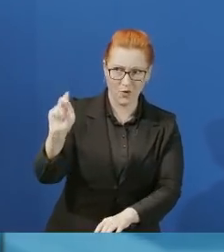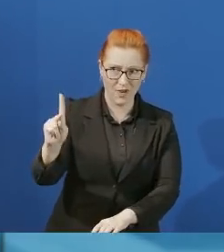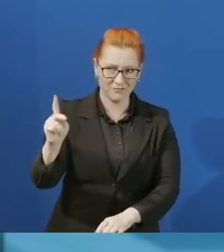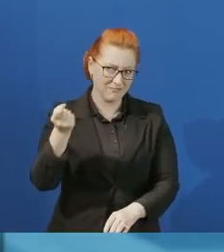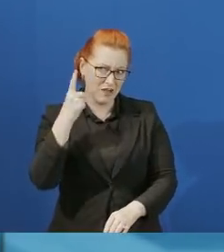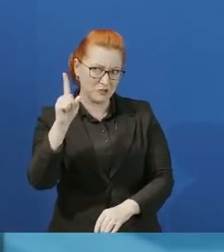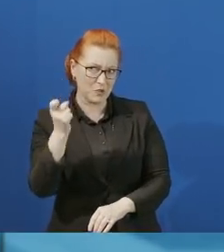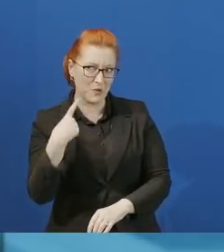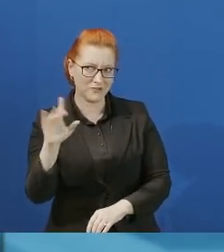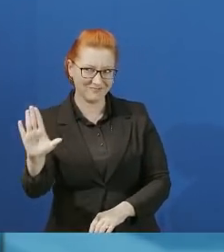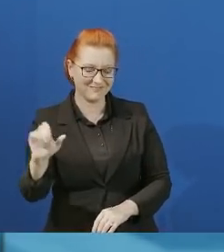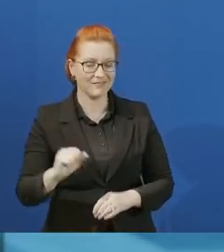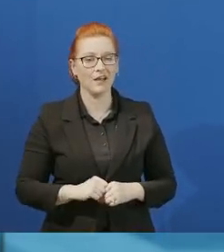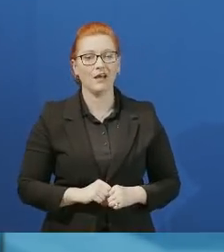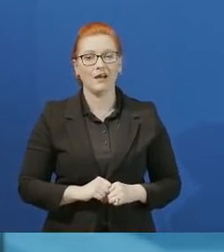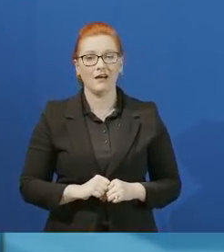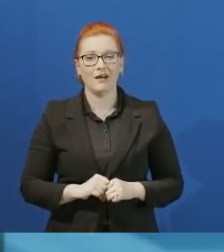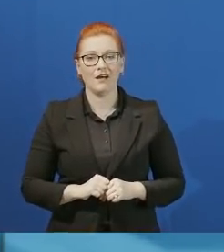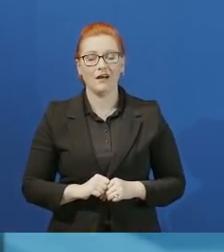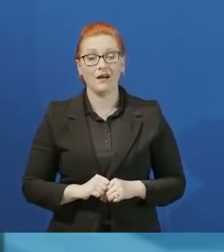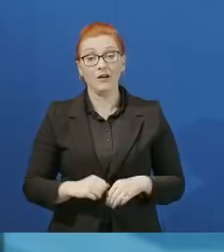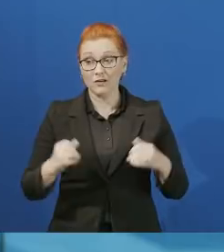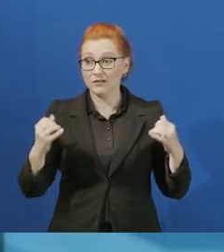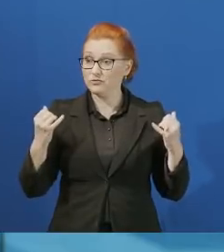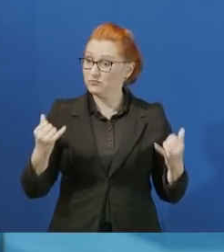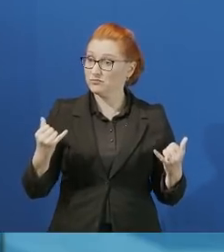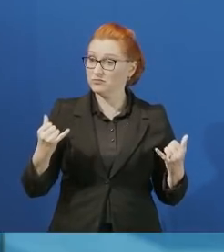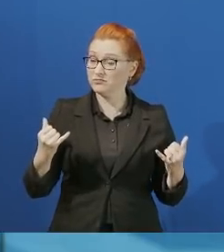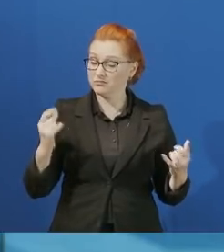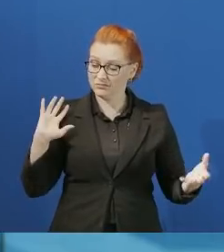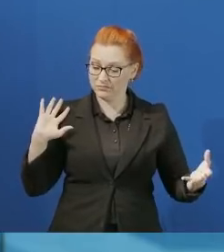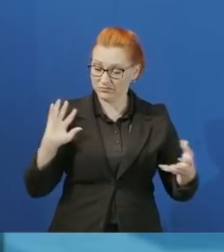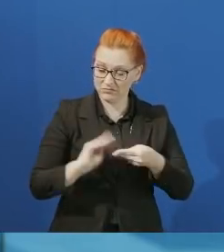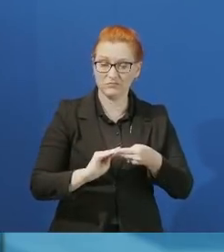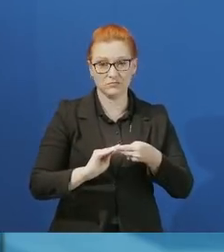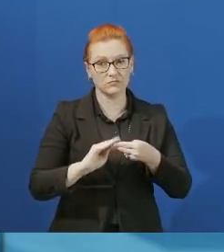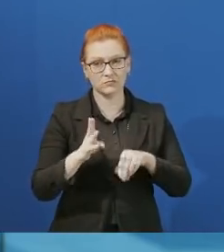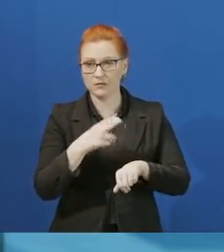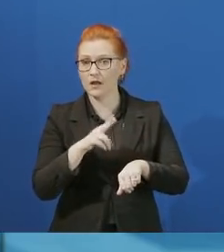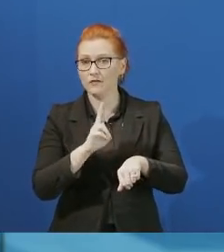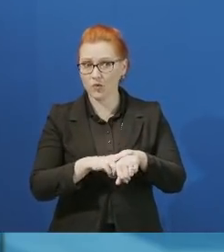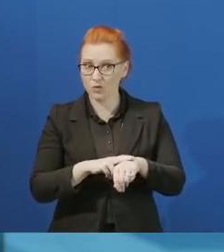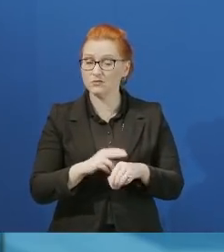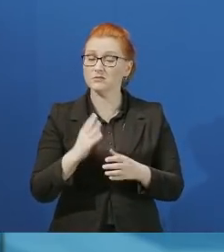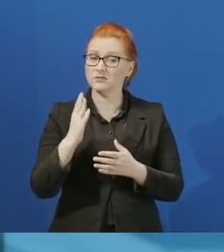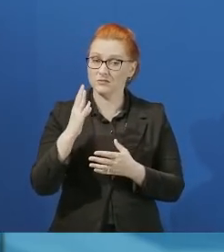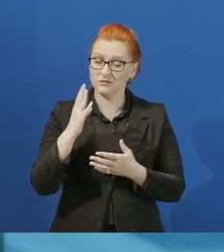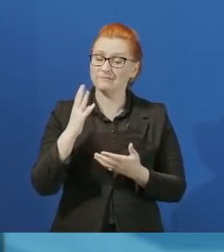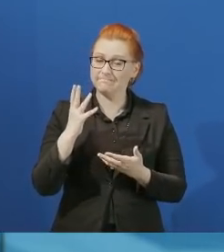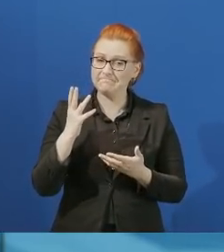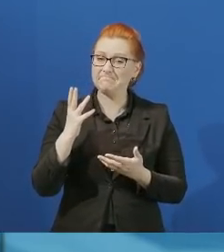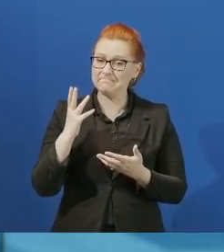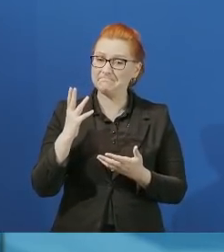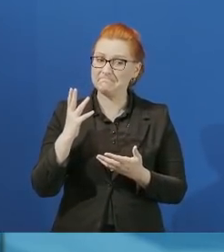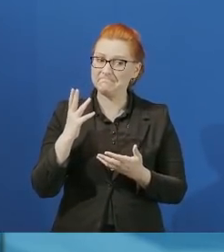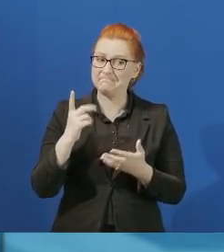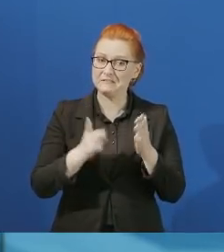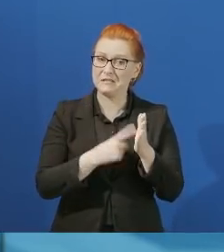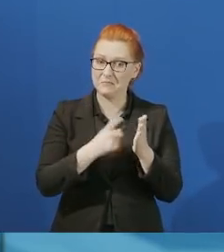question. To date, we've had where, of course, some phone calls have had to have been made